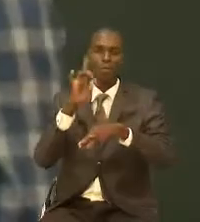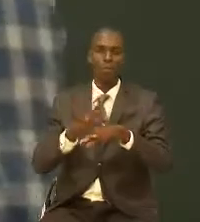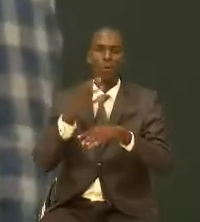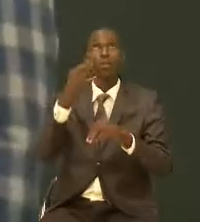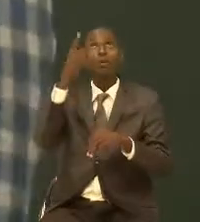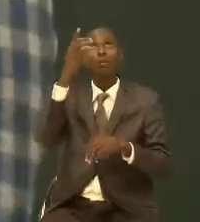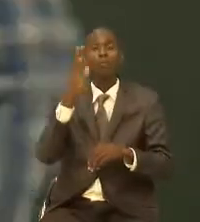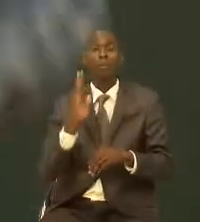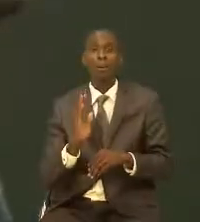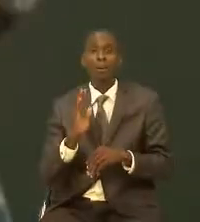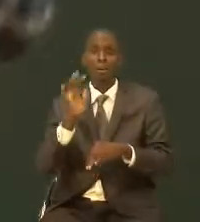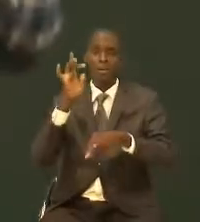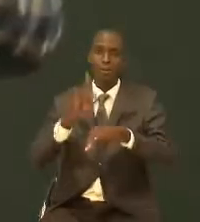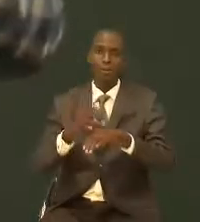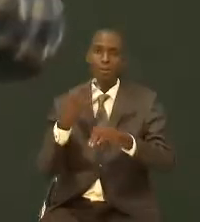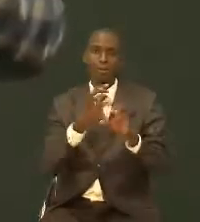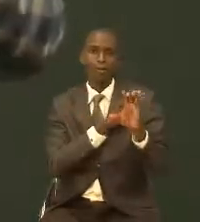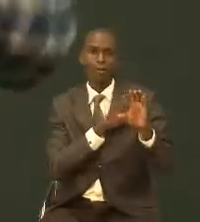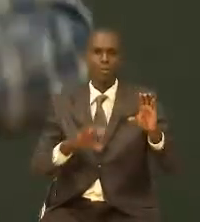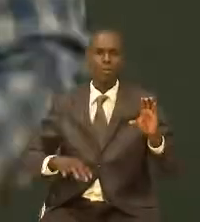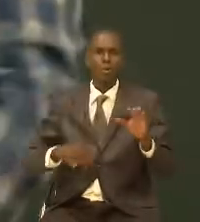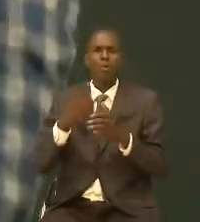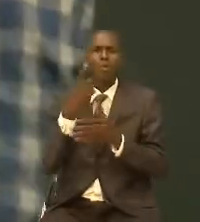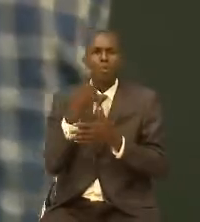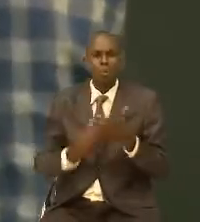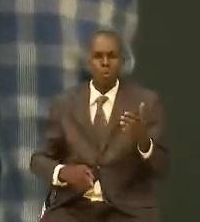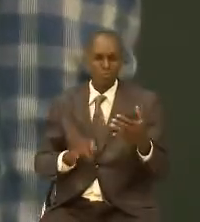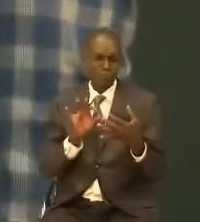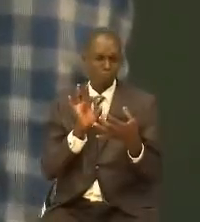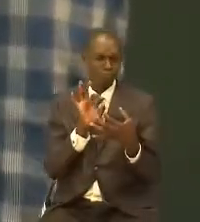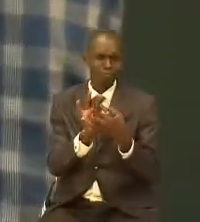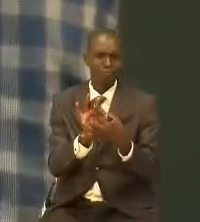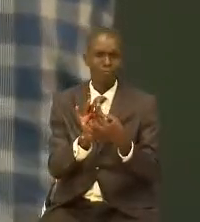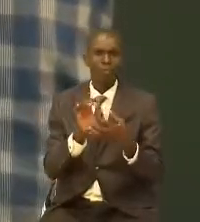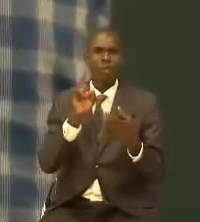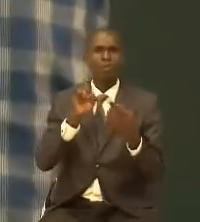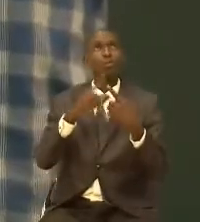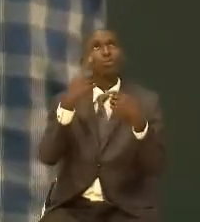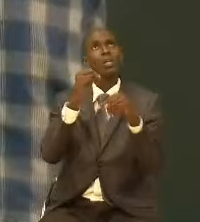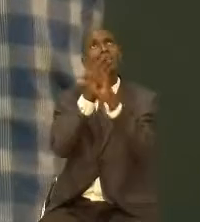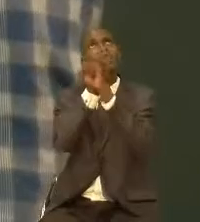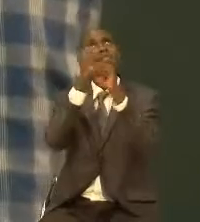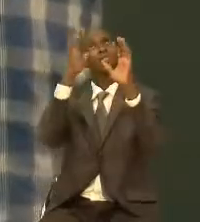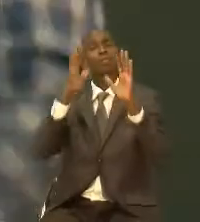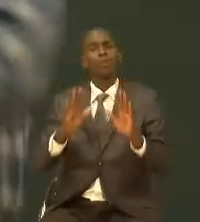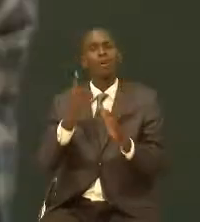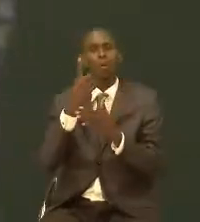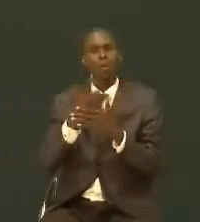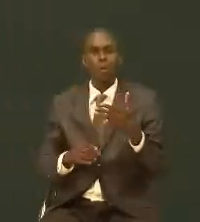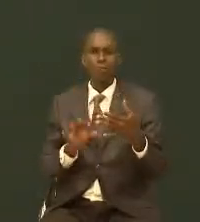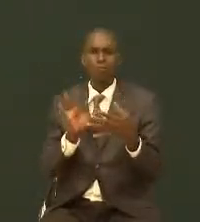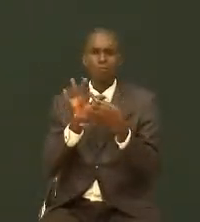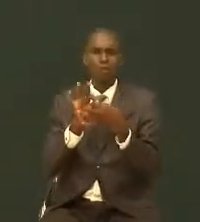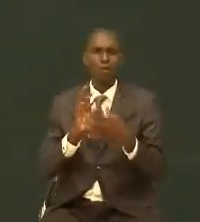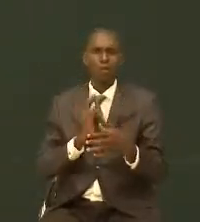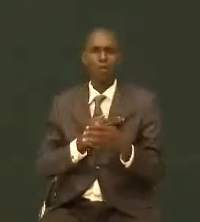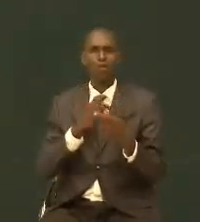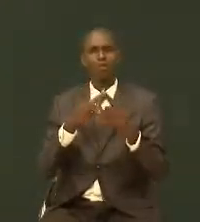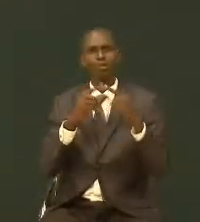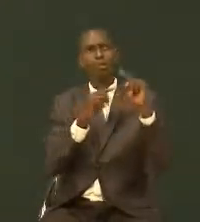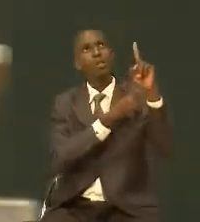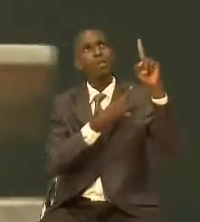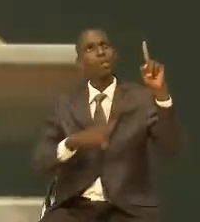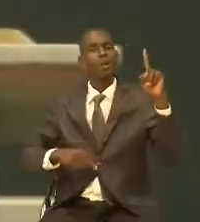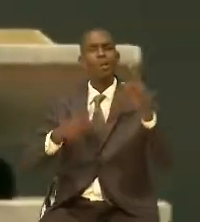touch of christ what connects us to the savior what connects us to the lord what connects